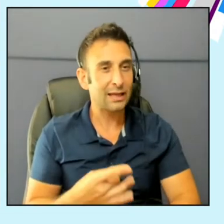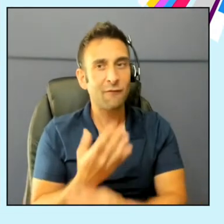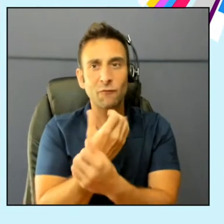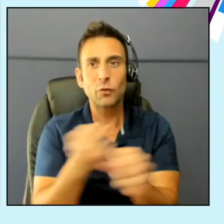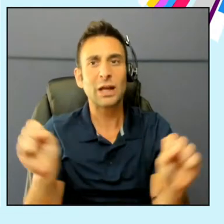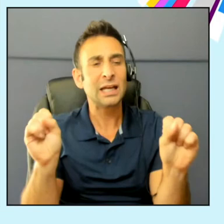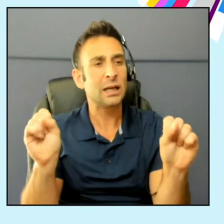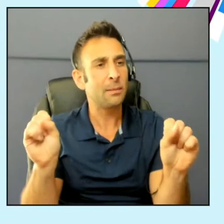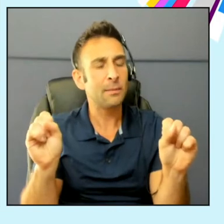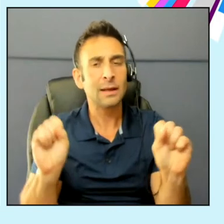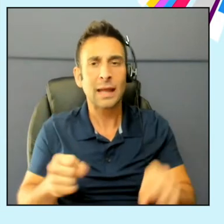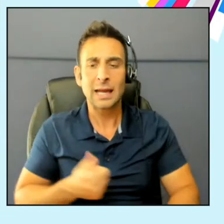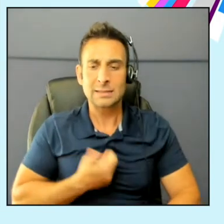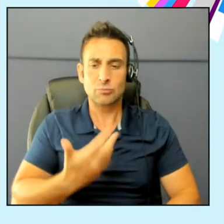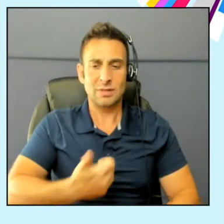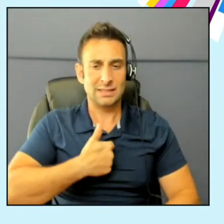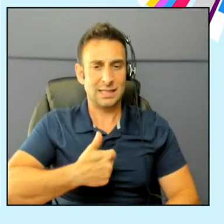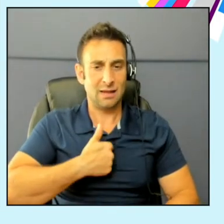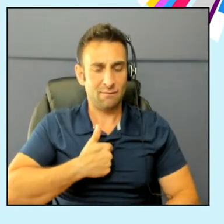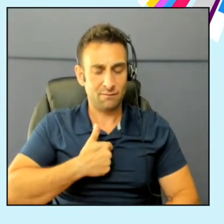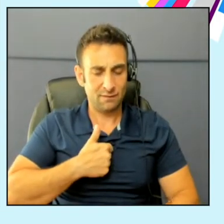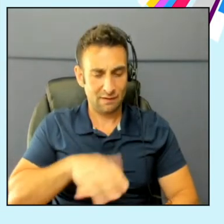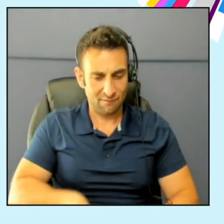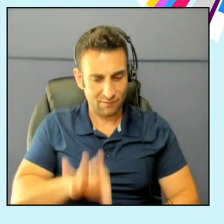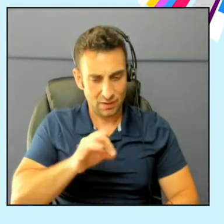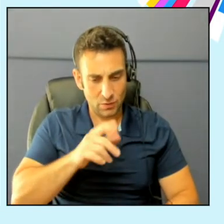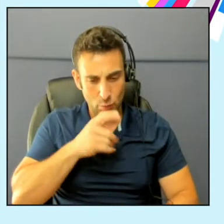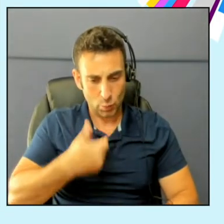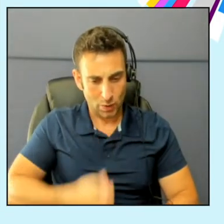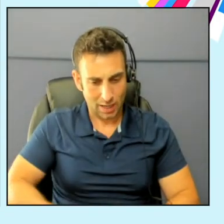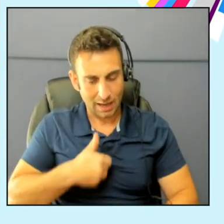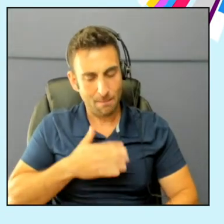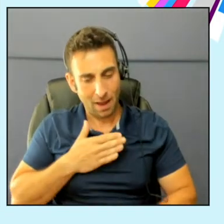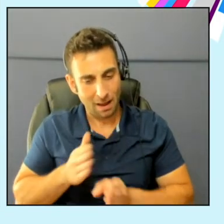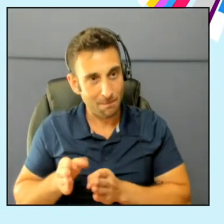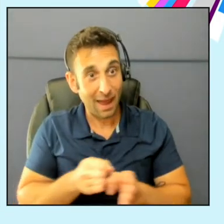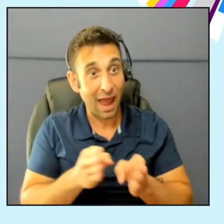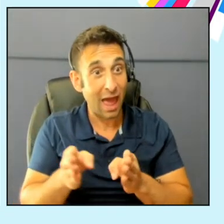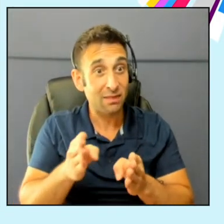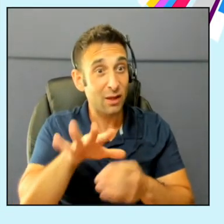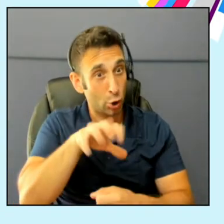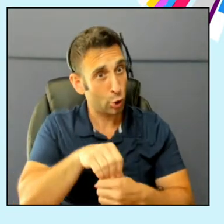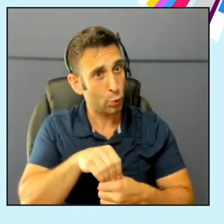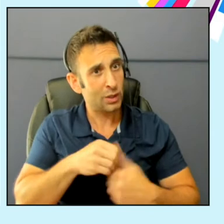within that game and finding your own path, including with romance.